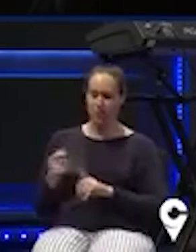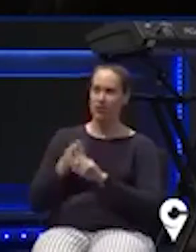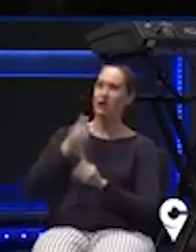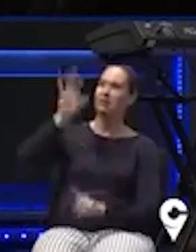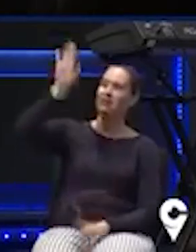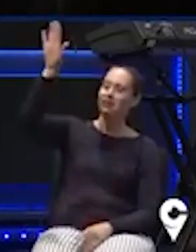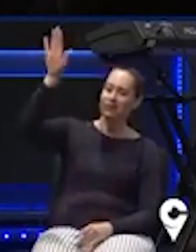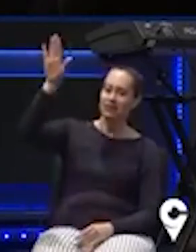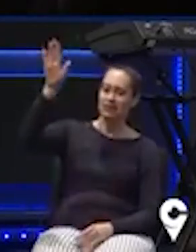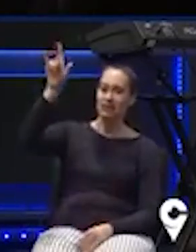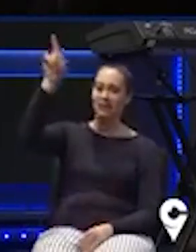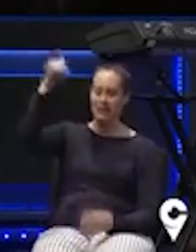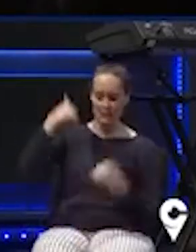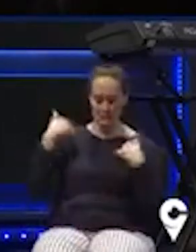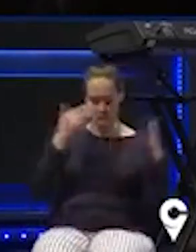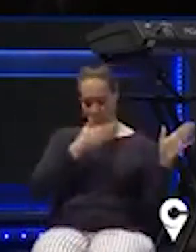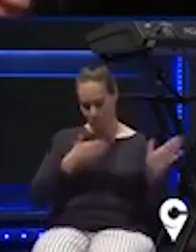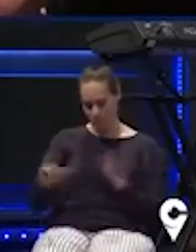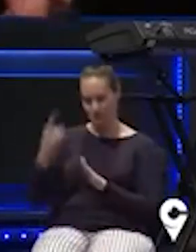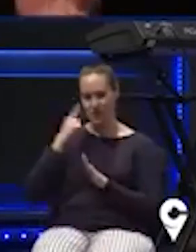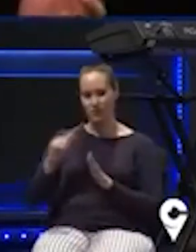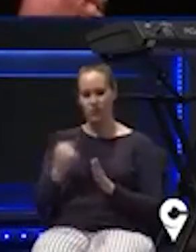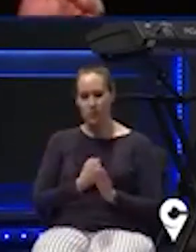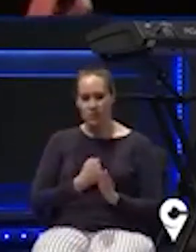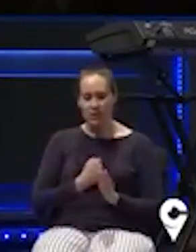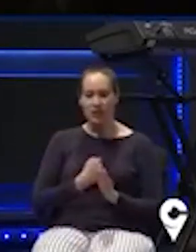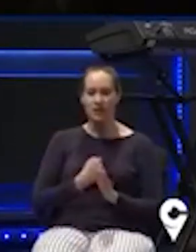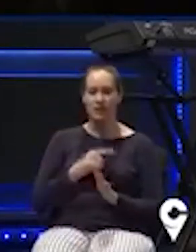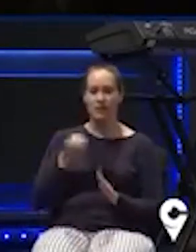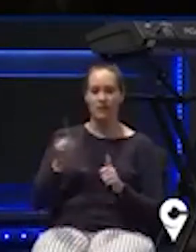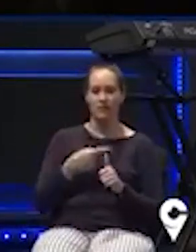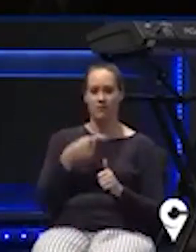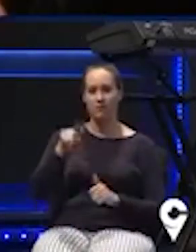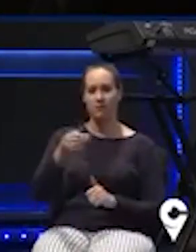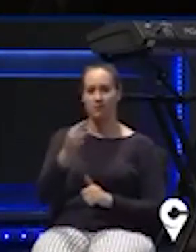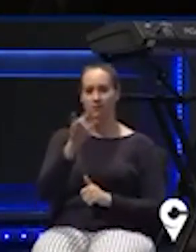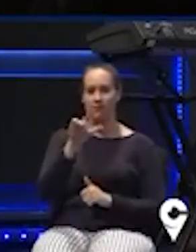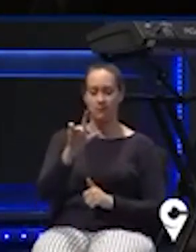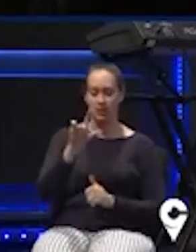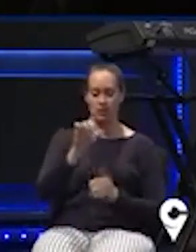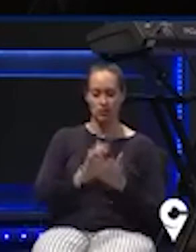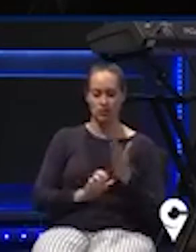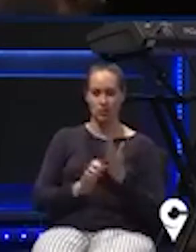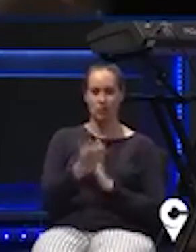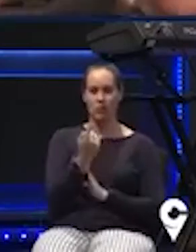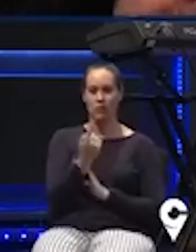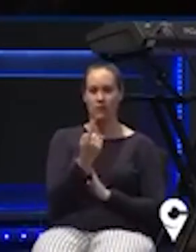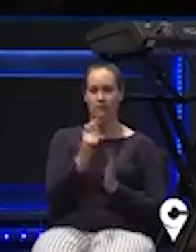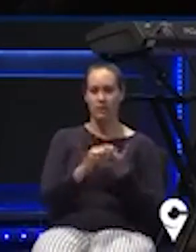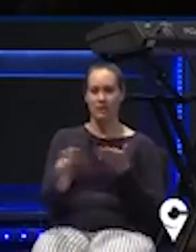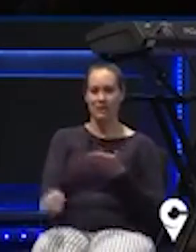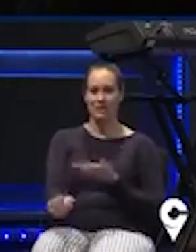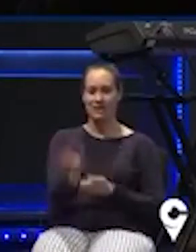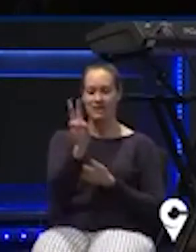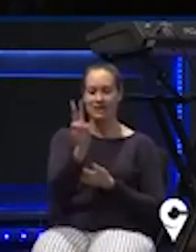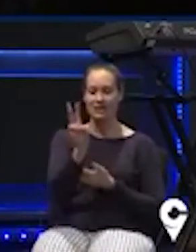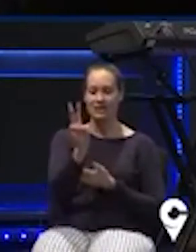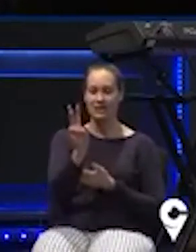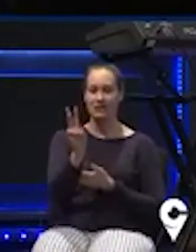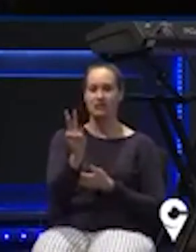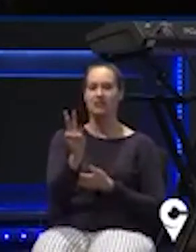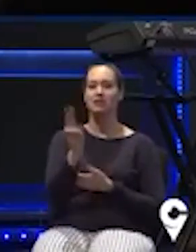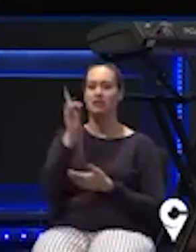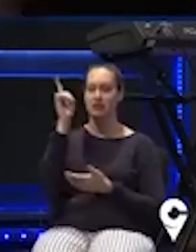God. God has a plan for me. And in Philippians chapter 1, verse 6, we have the promise that he will complete that plan that